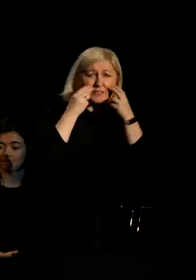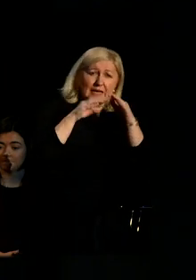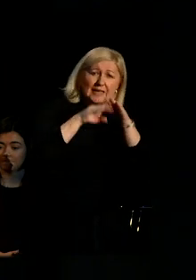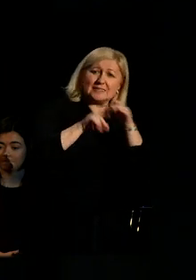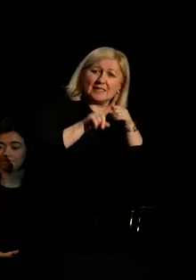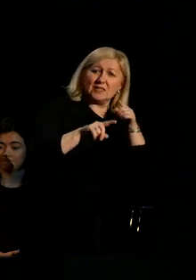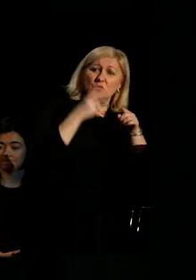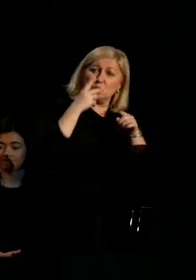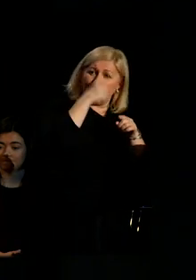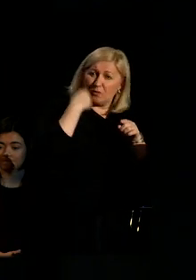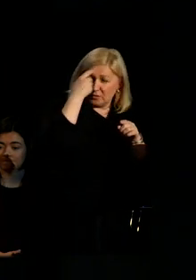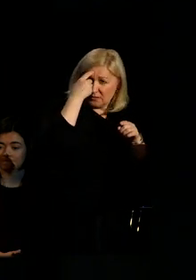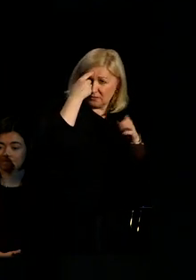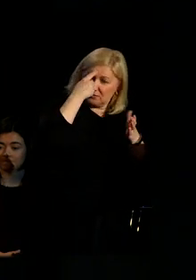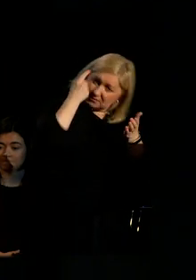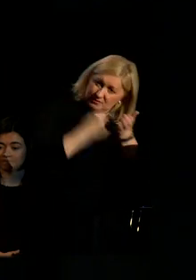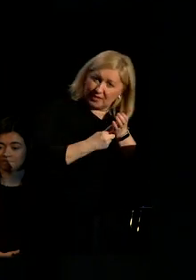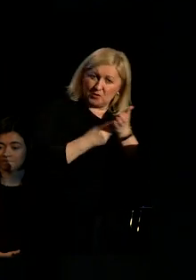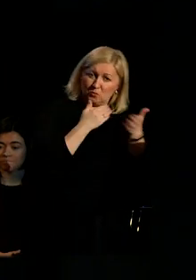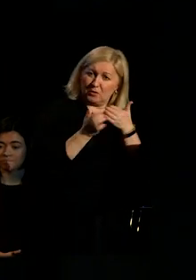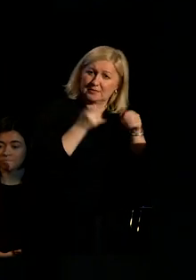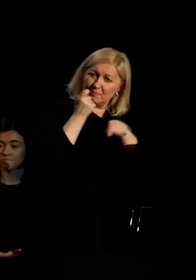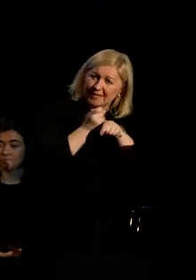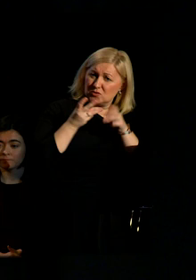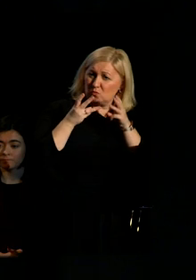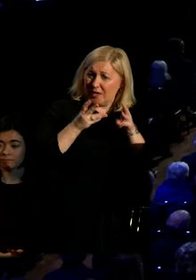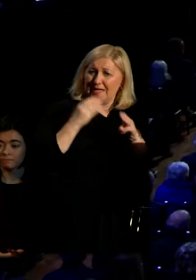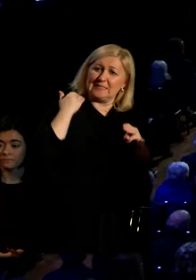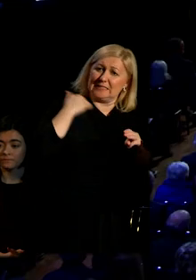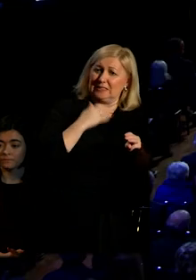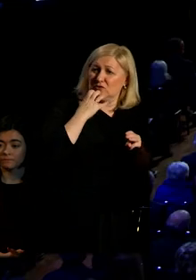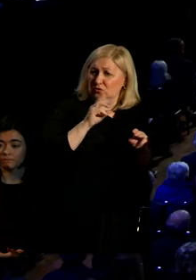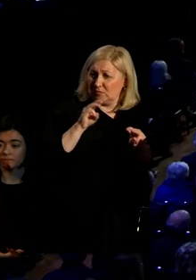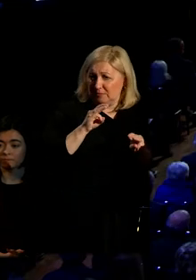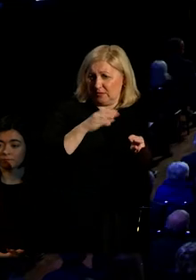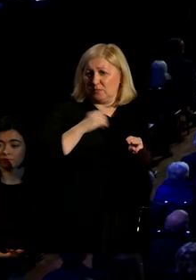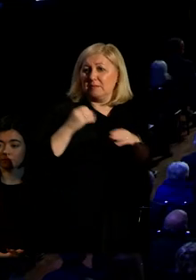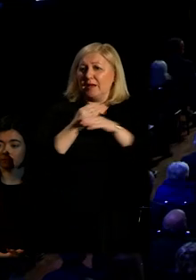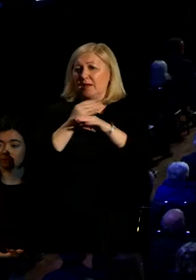Jewish question, the murder of the Jewish people by poison gas.